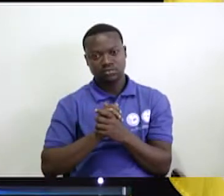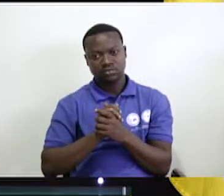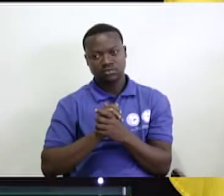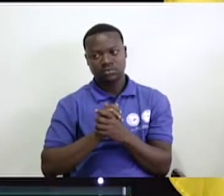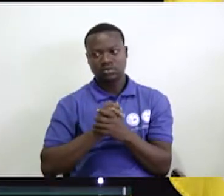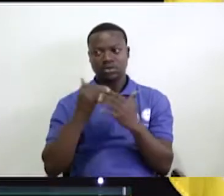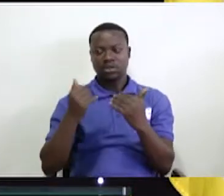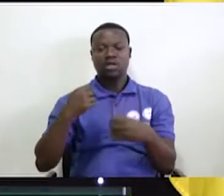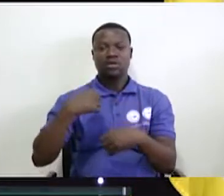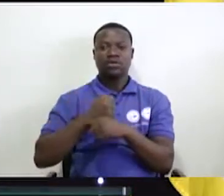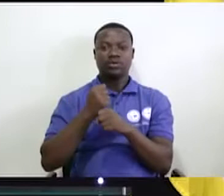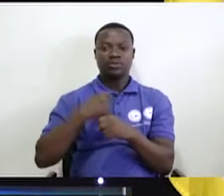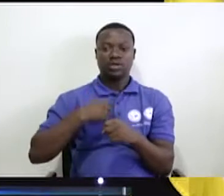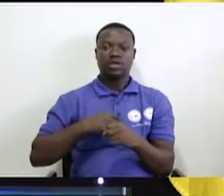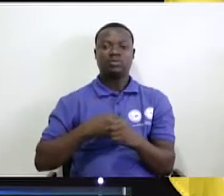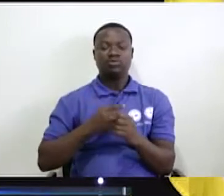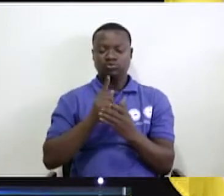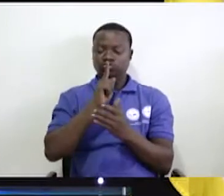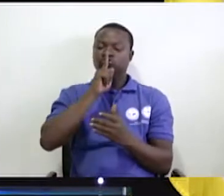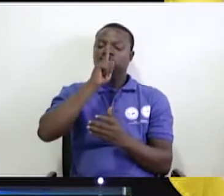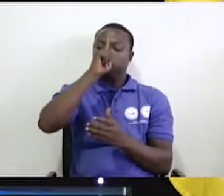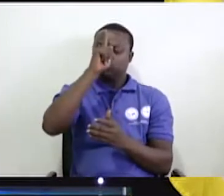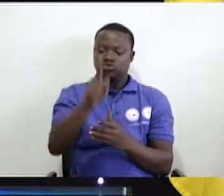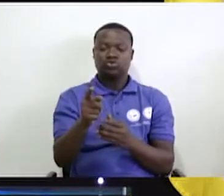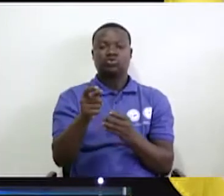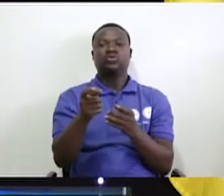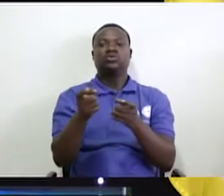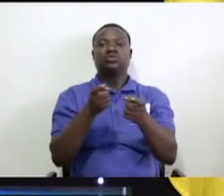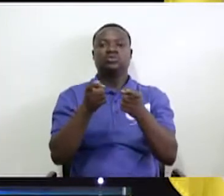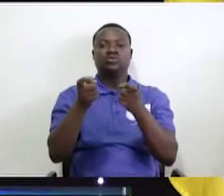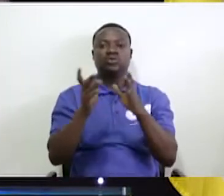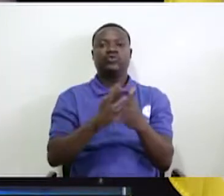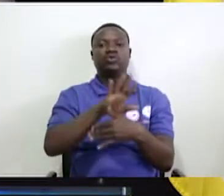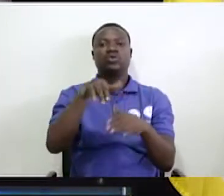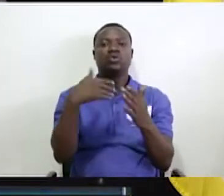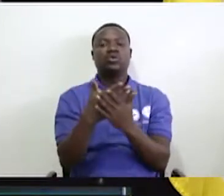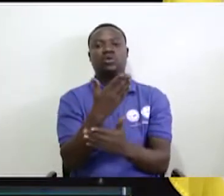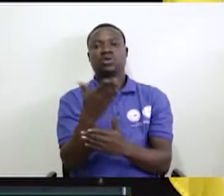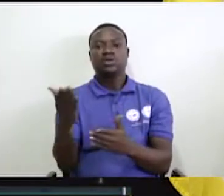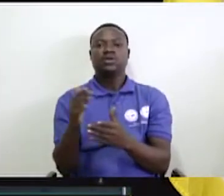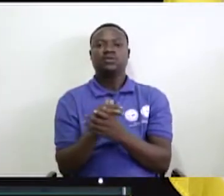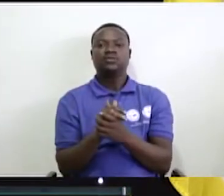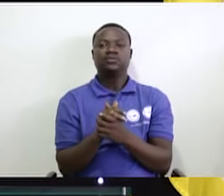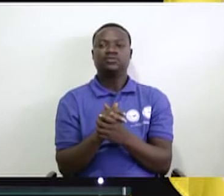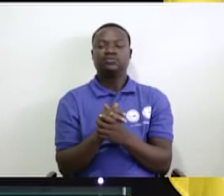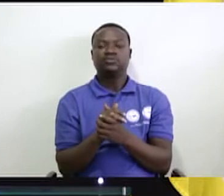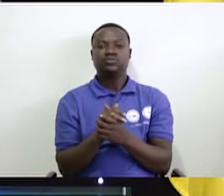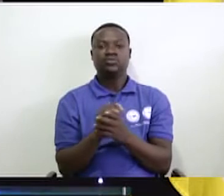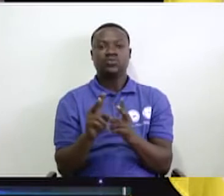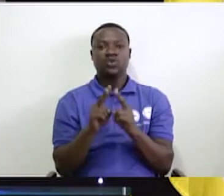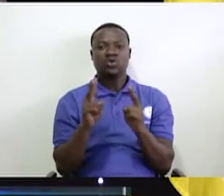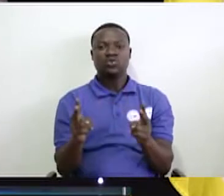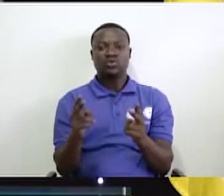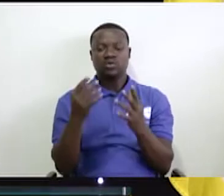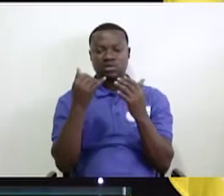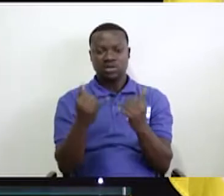making us potential rulers of all things. So what is available actually for